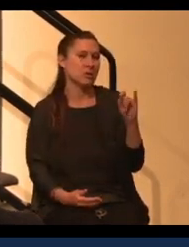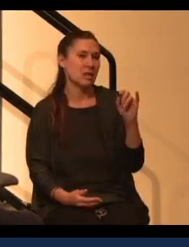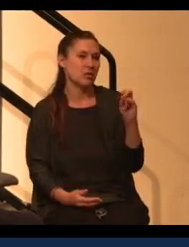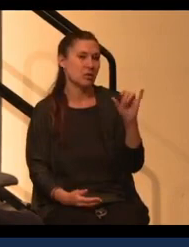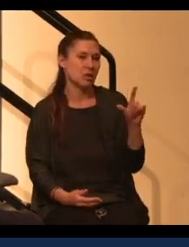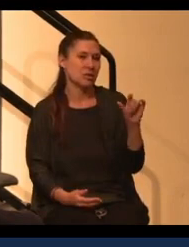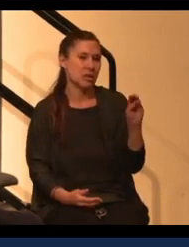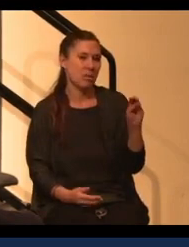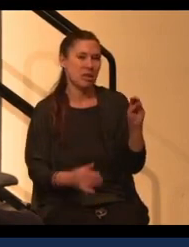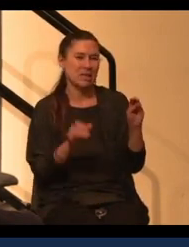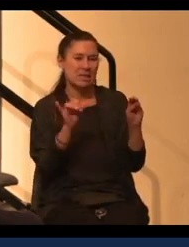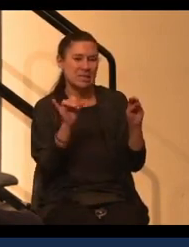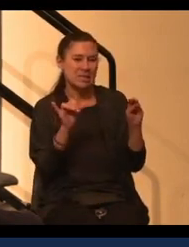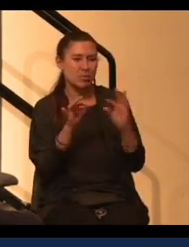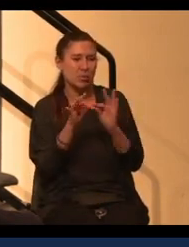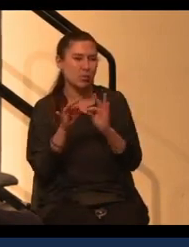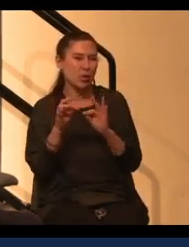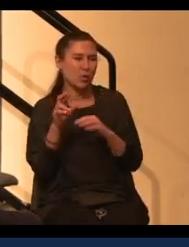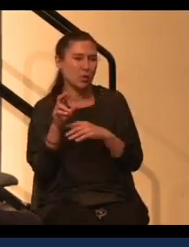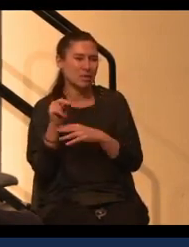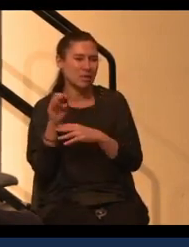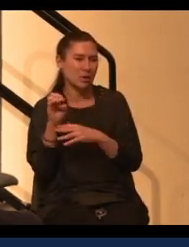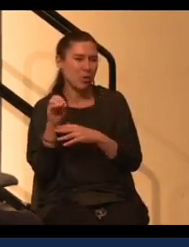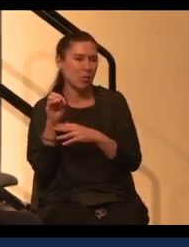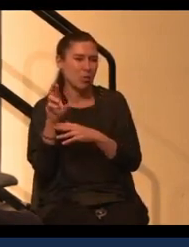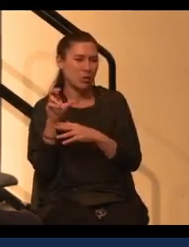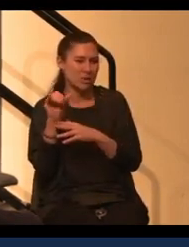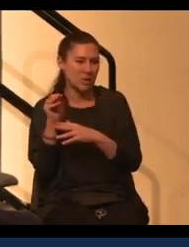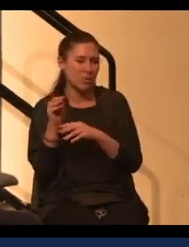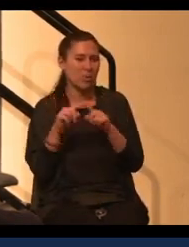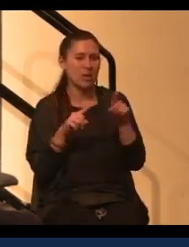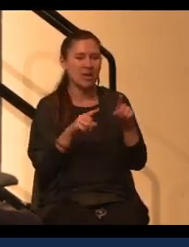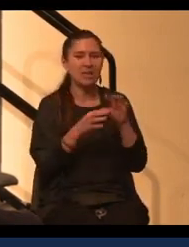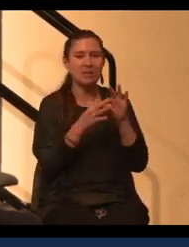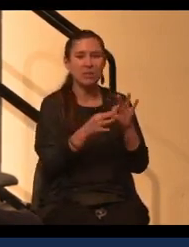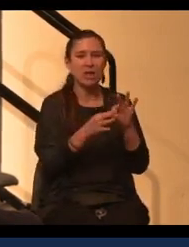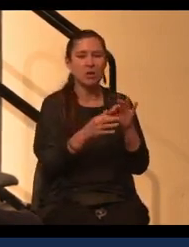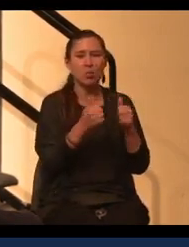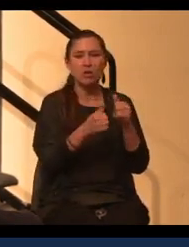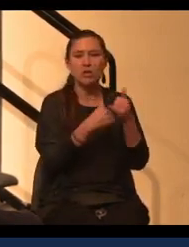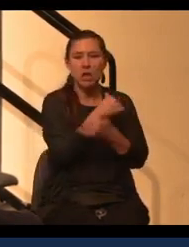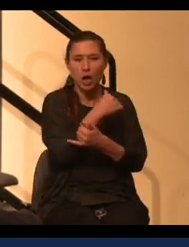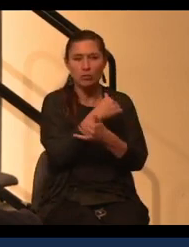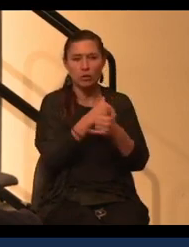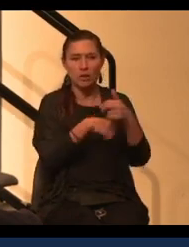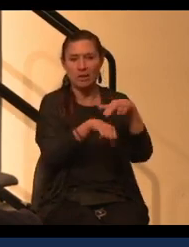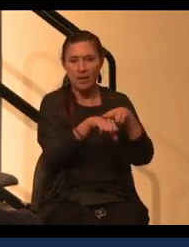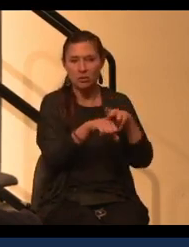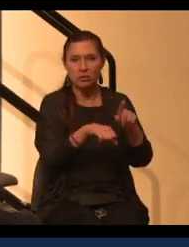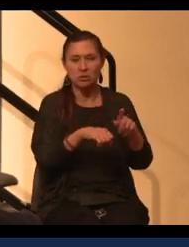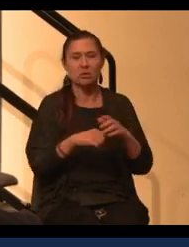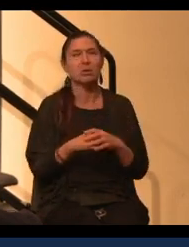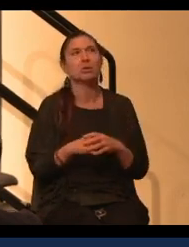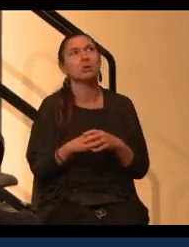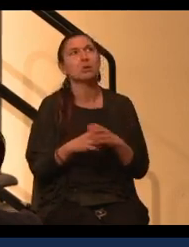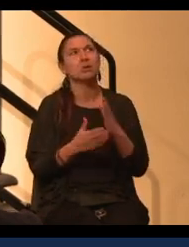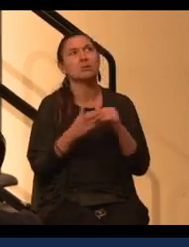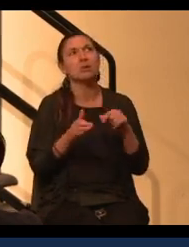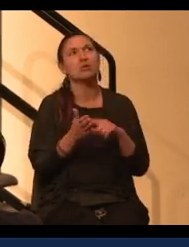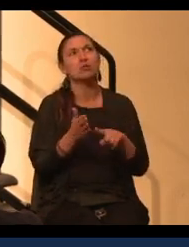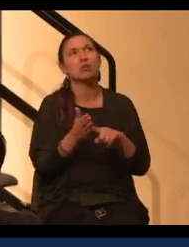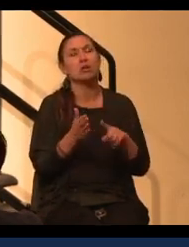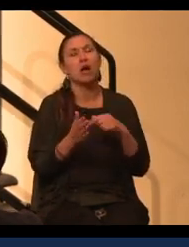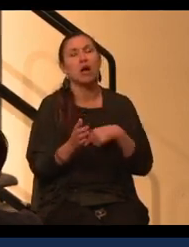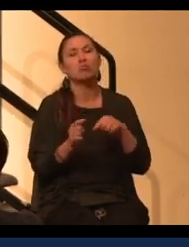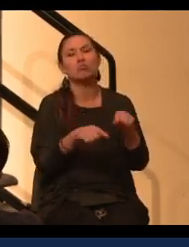neo-racism, but now we're especially focusing on nationality. I had the opportunity to do some of this work in South